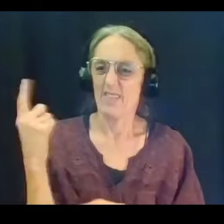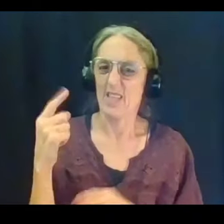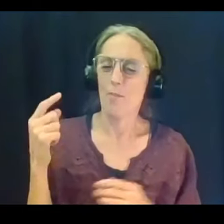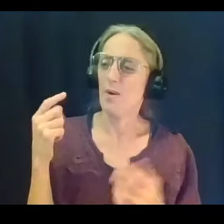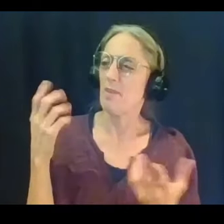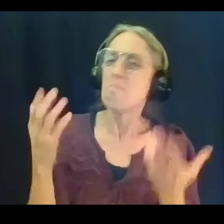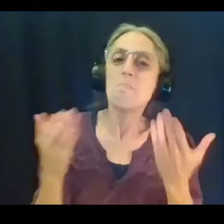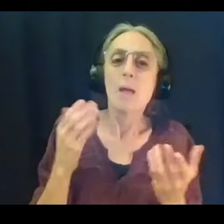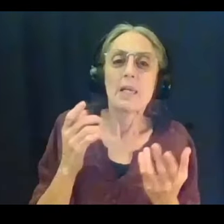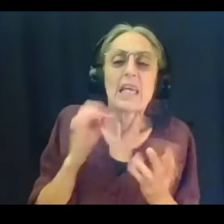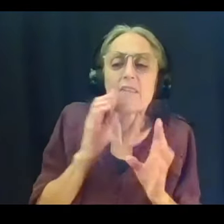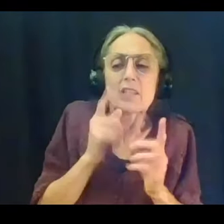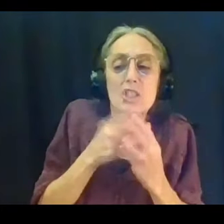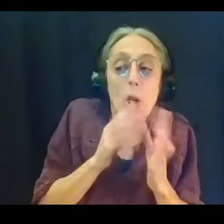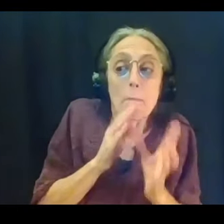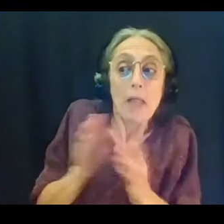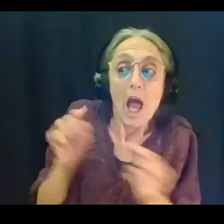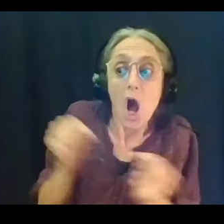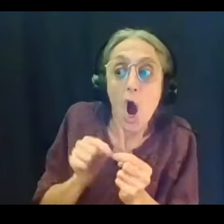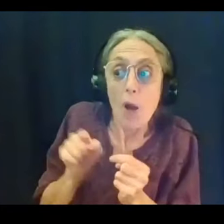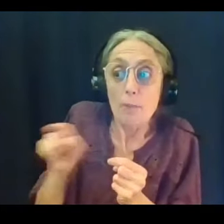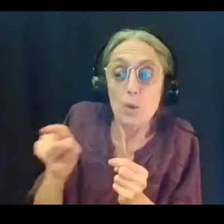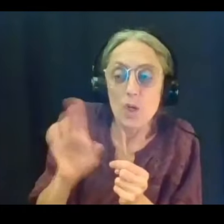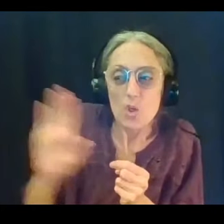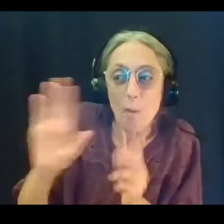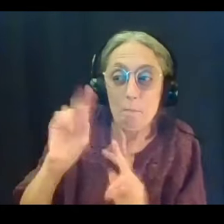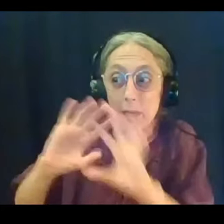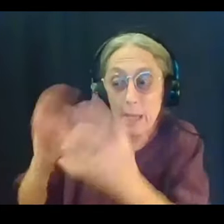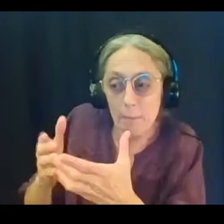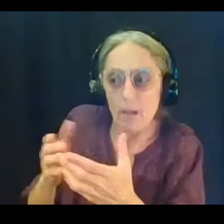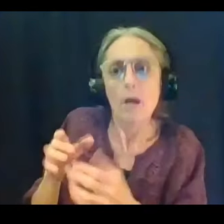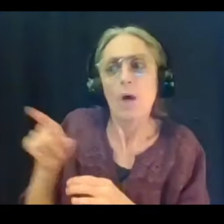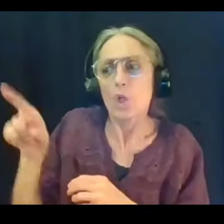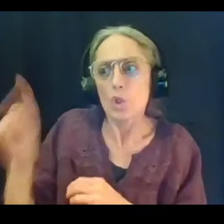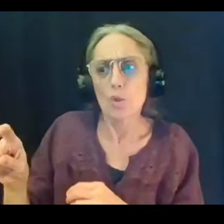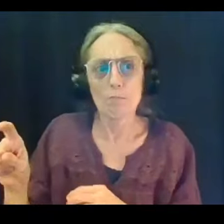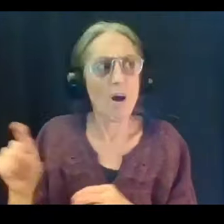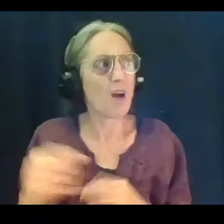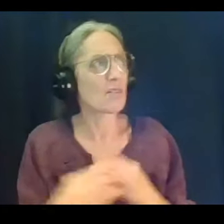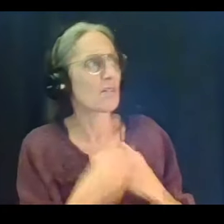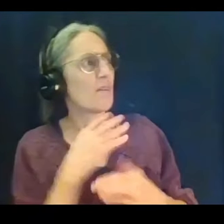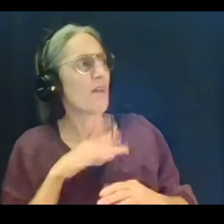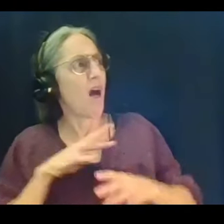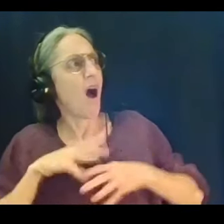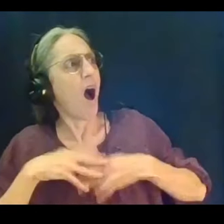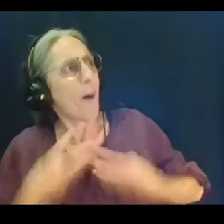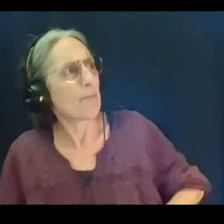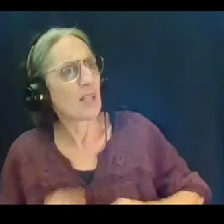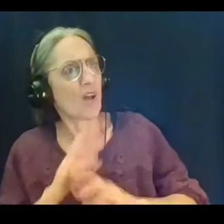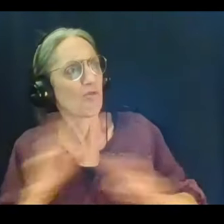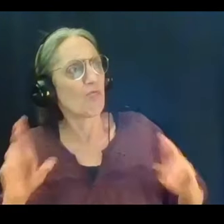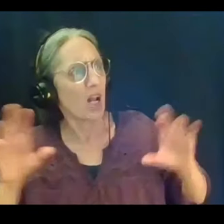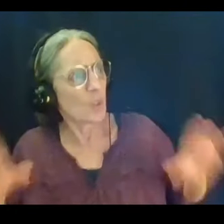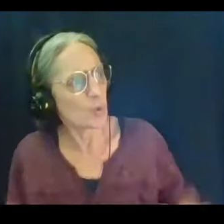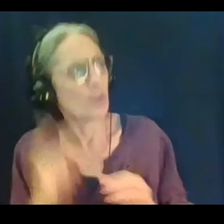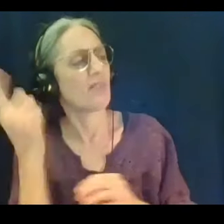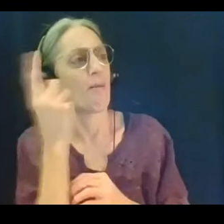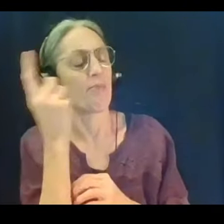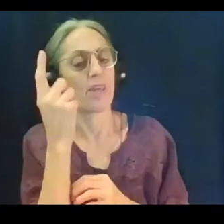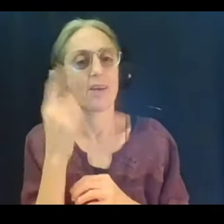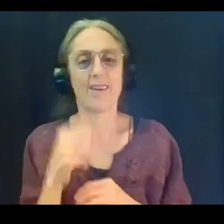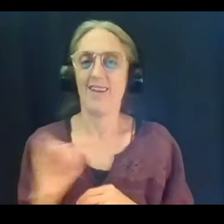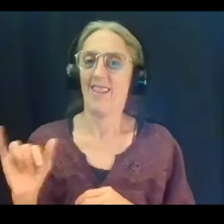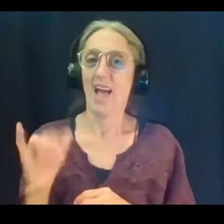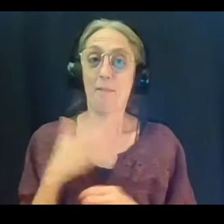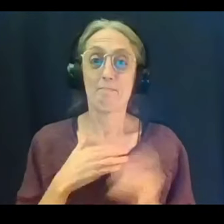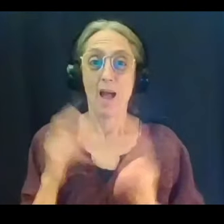that upset inside you, the same way I feel, right, when people who I deeply love are being wronged, like that